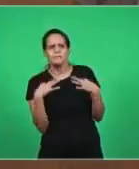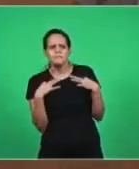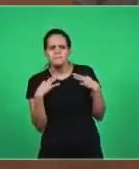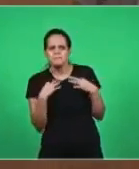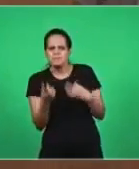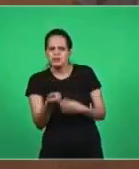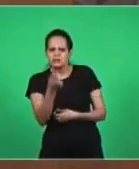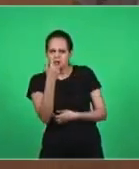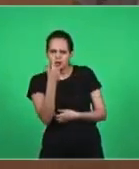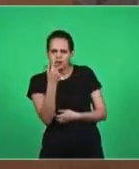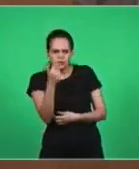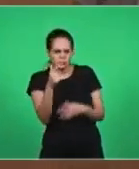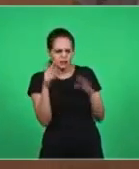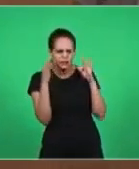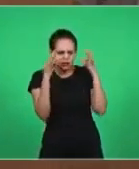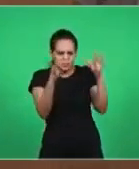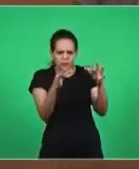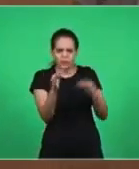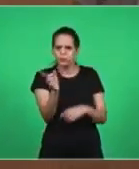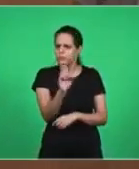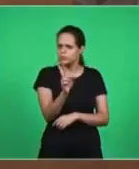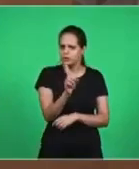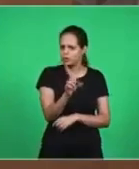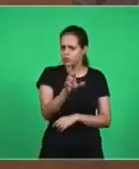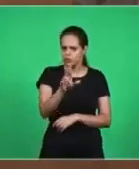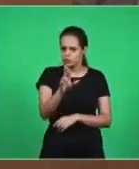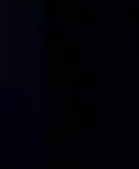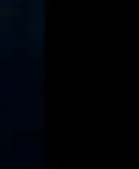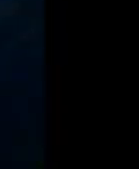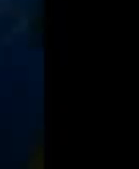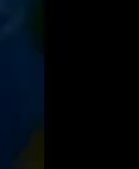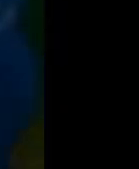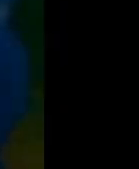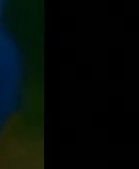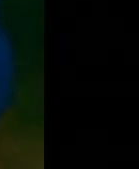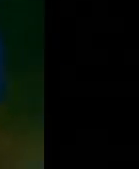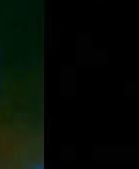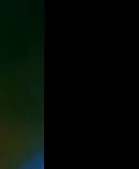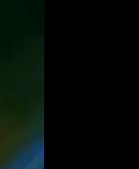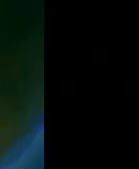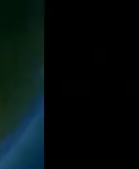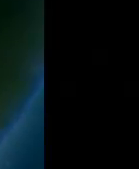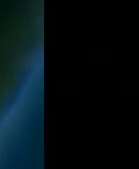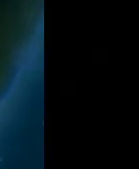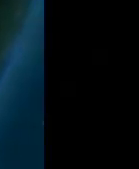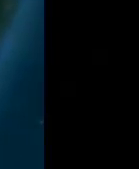inside the work of the Holy Spirit. So, my brethren, peace of the Lord.